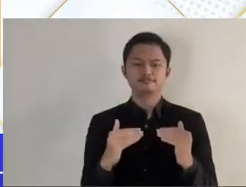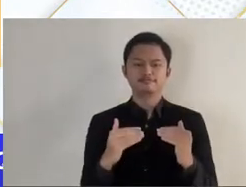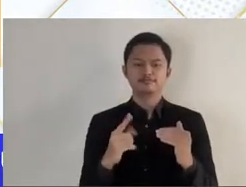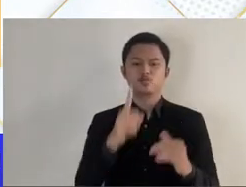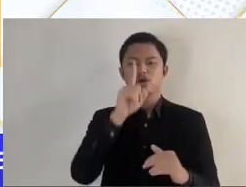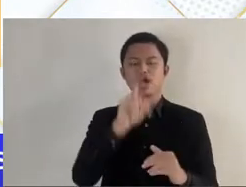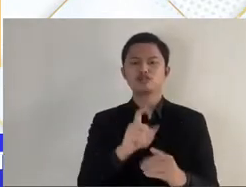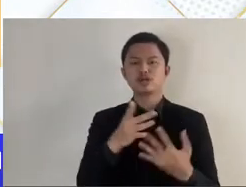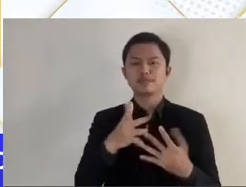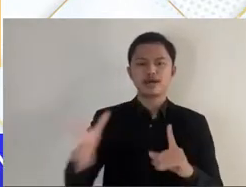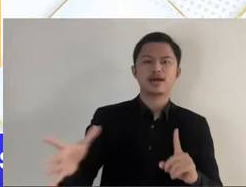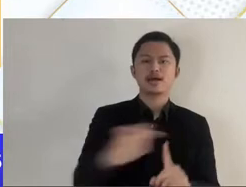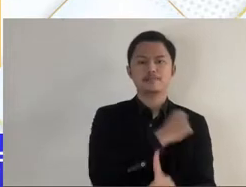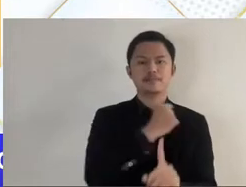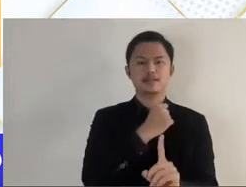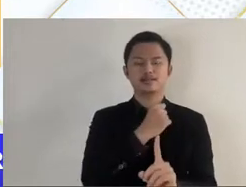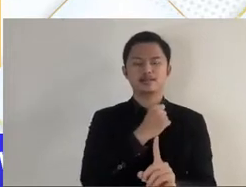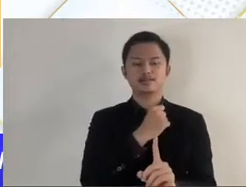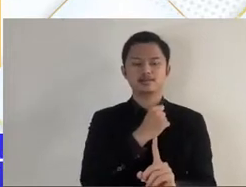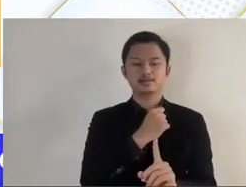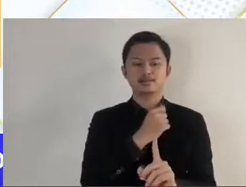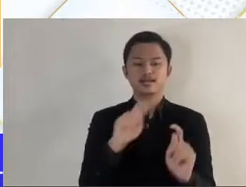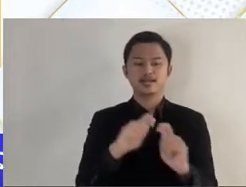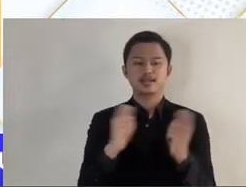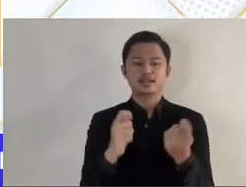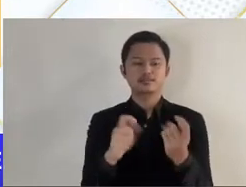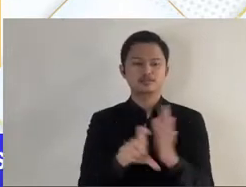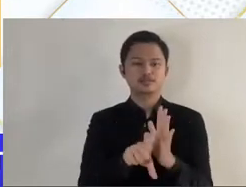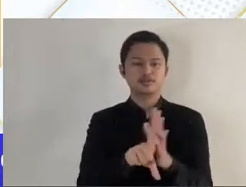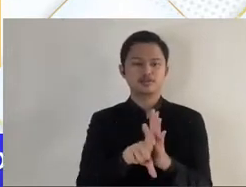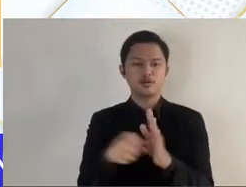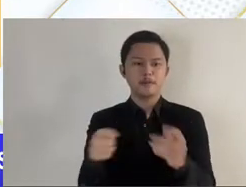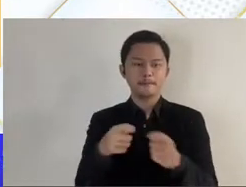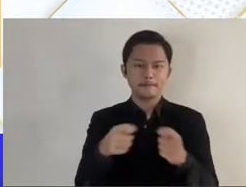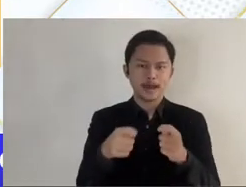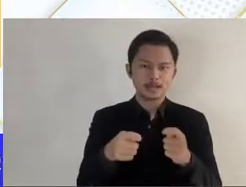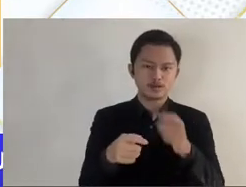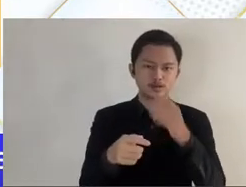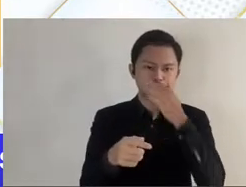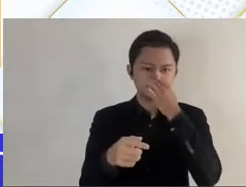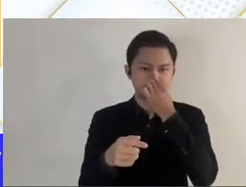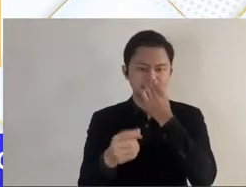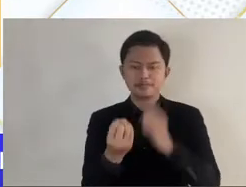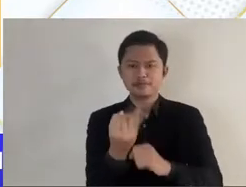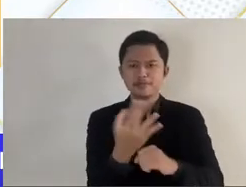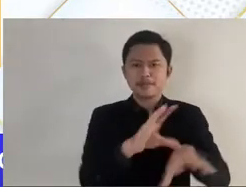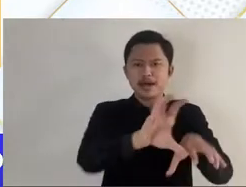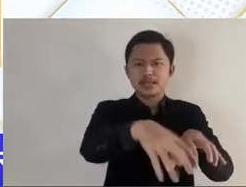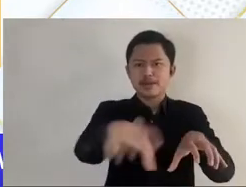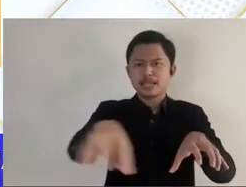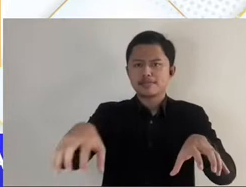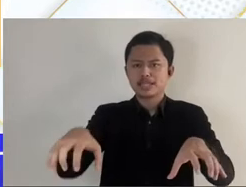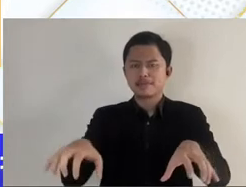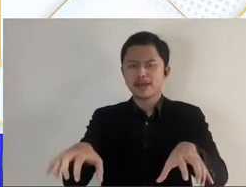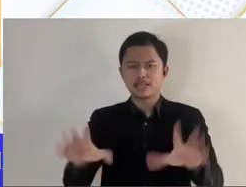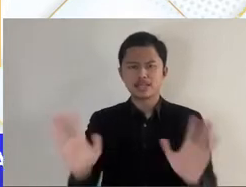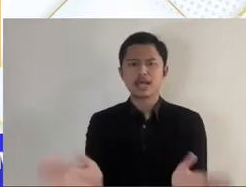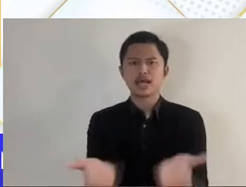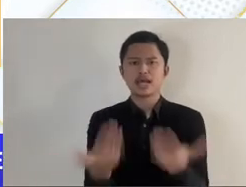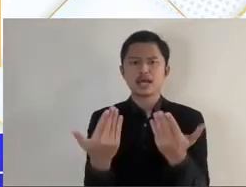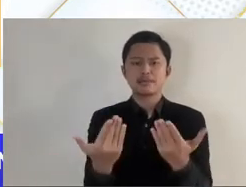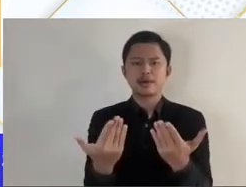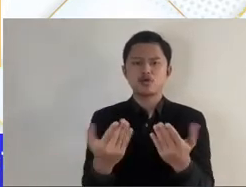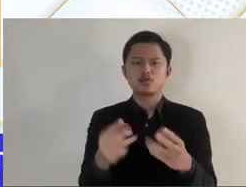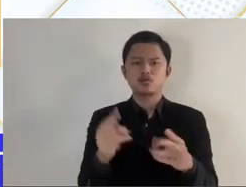undertake things such as setting up and manning of checkpoints, constructing and manning of